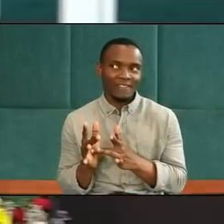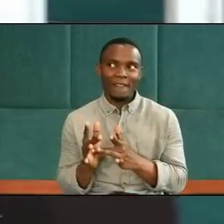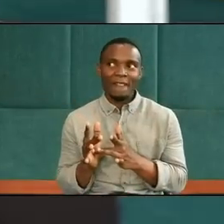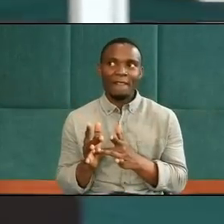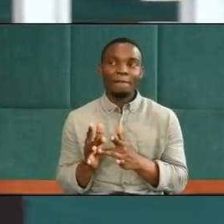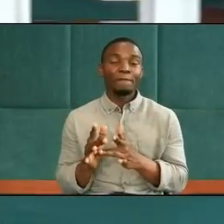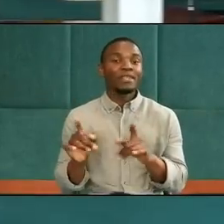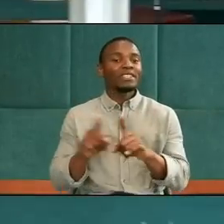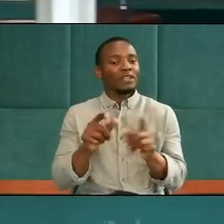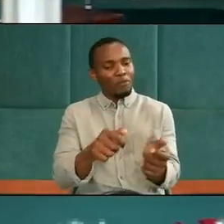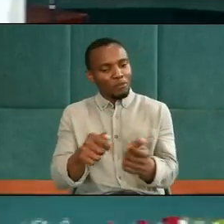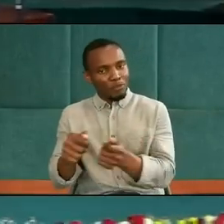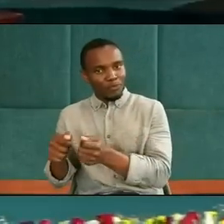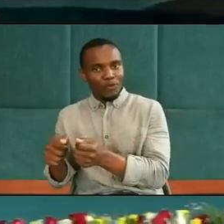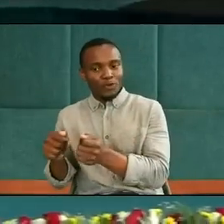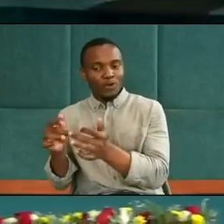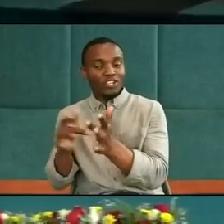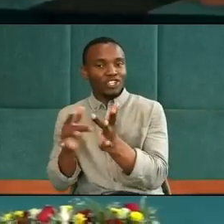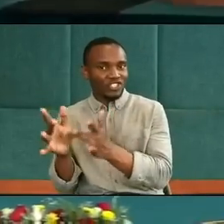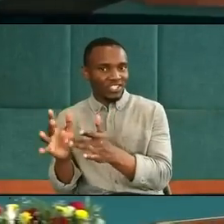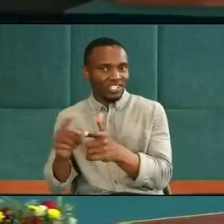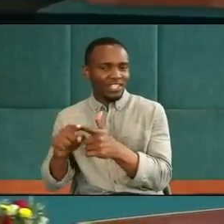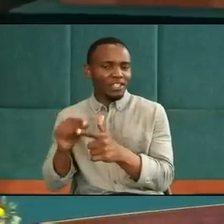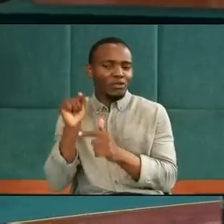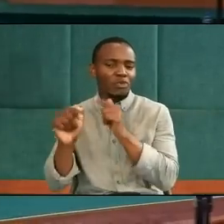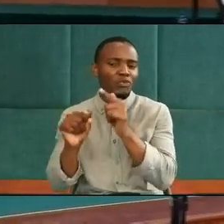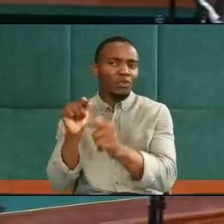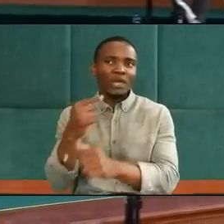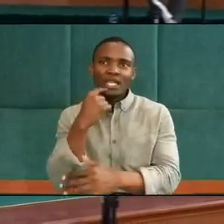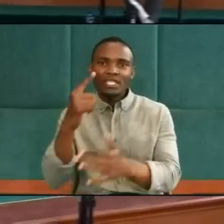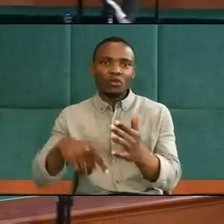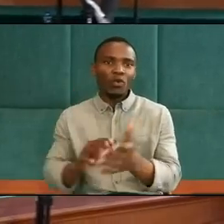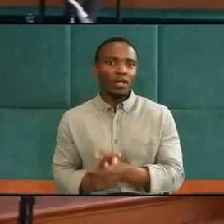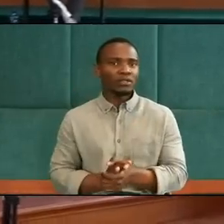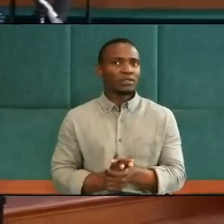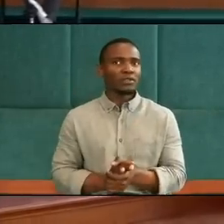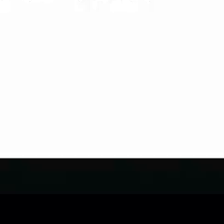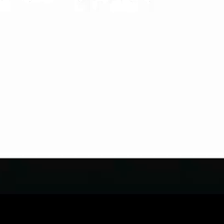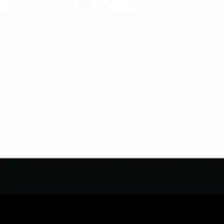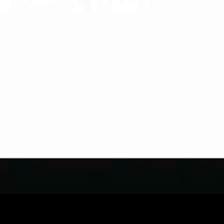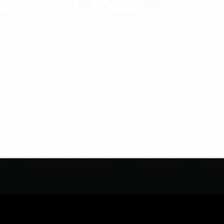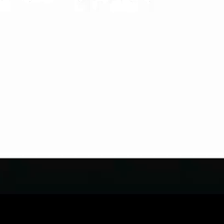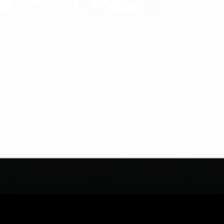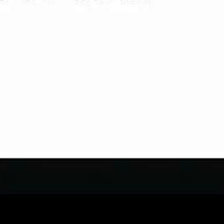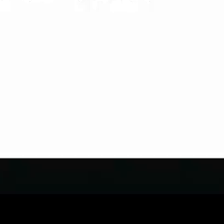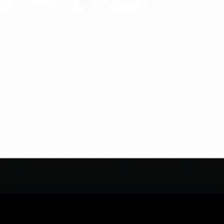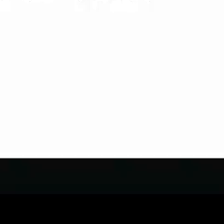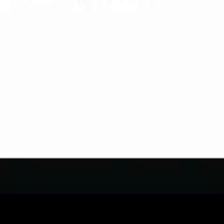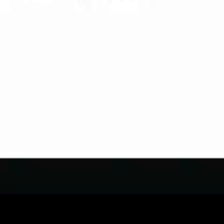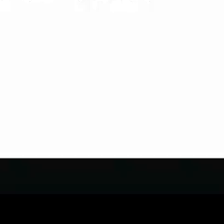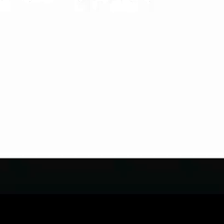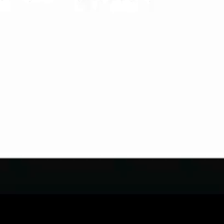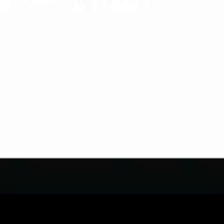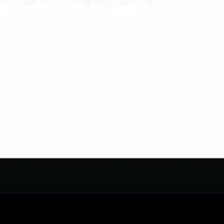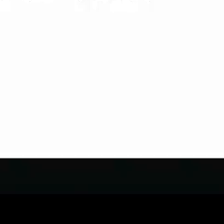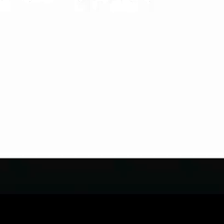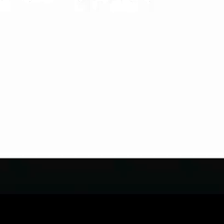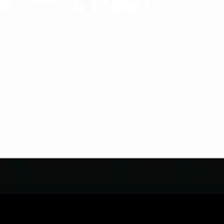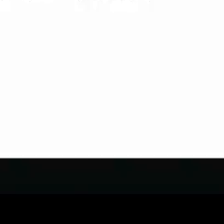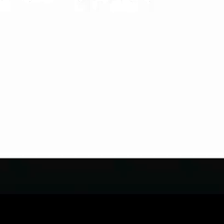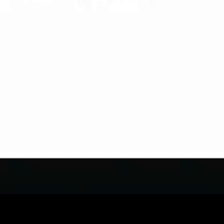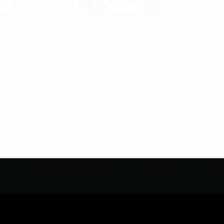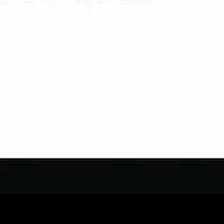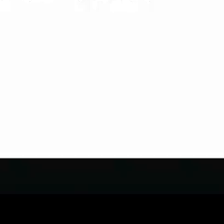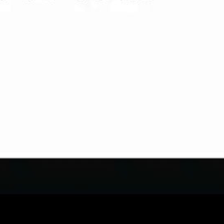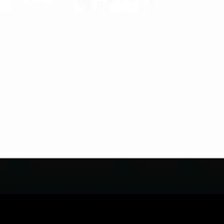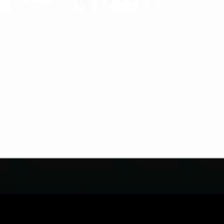Took Jesus aside and started to reprimand Jesus. He said, "Jesus," in other words, he said, "far be it from you." That's a nice way of saying it. In other words, in Nairobi, he said,